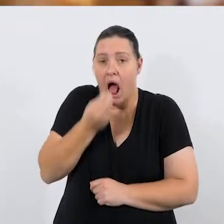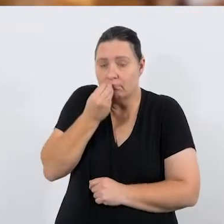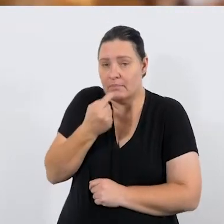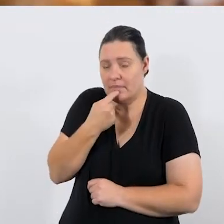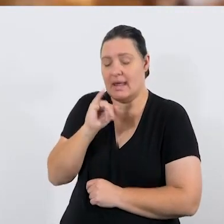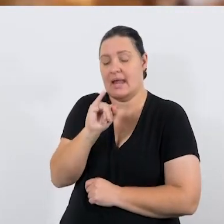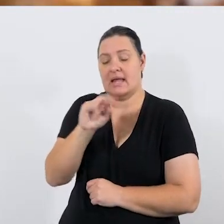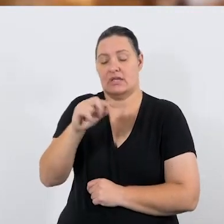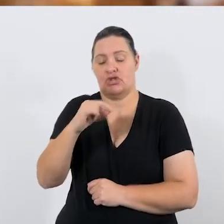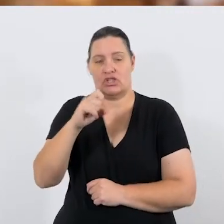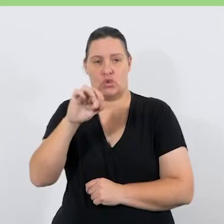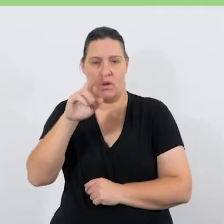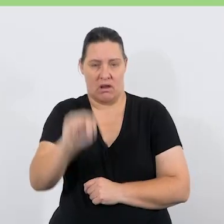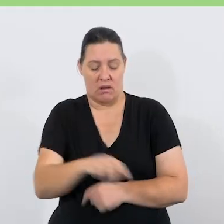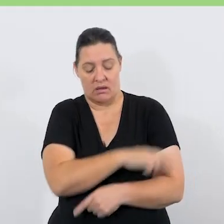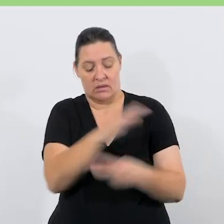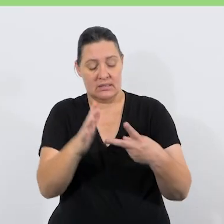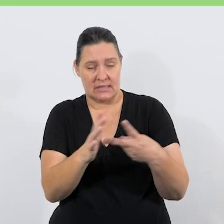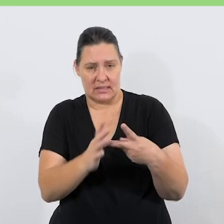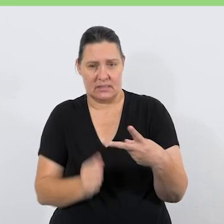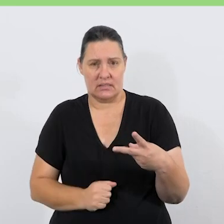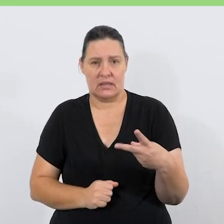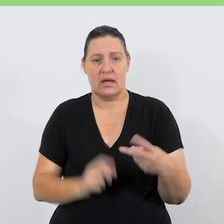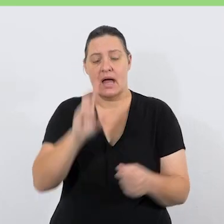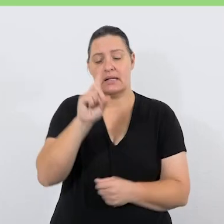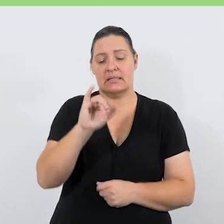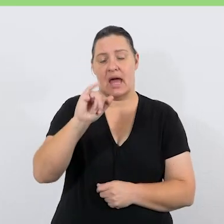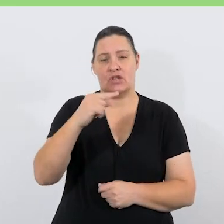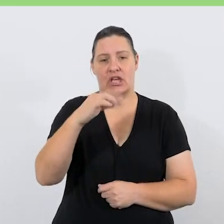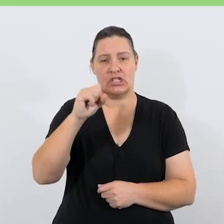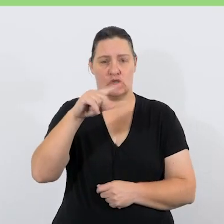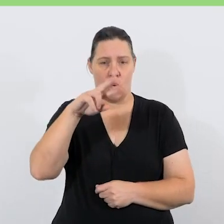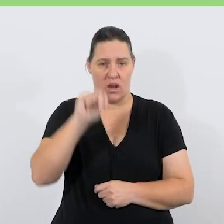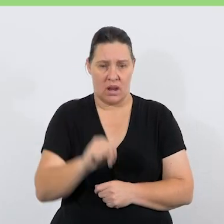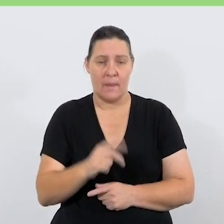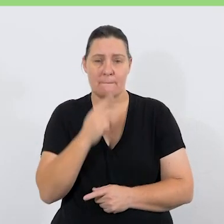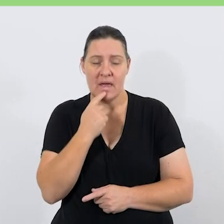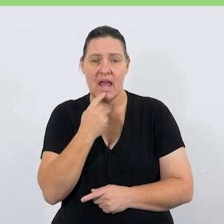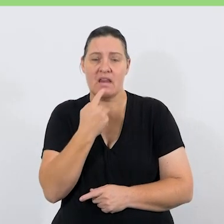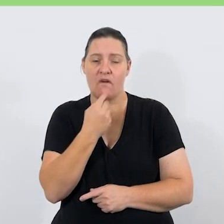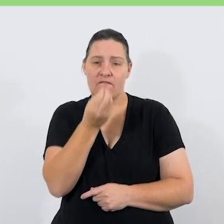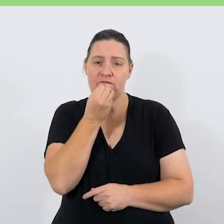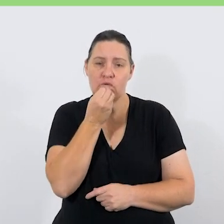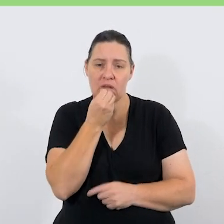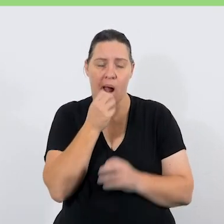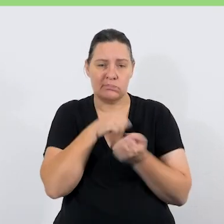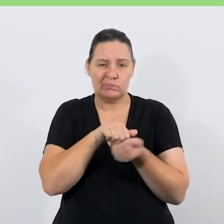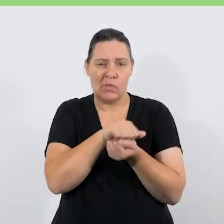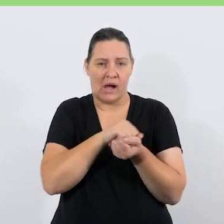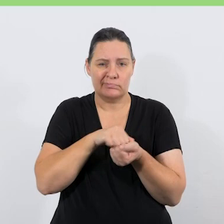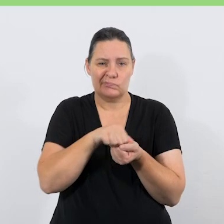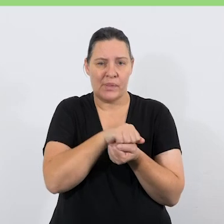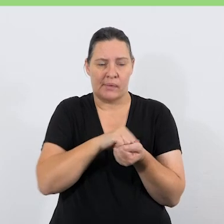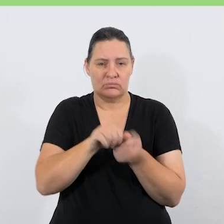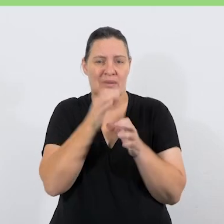called ingestion. The second one is digestion. So this is the process of breaking food into